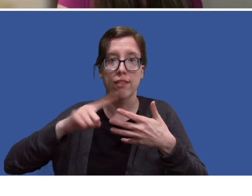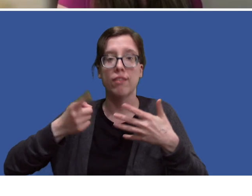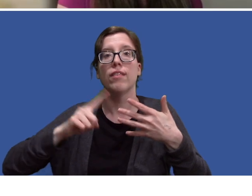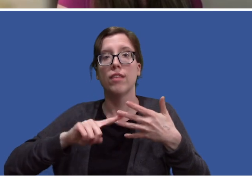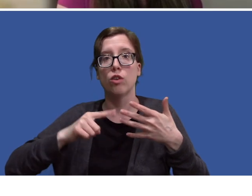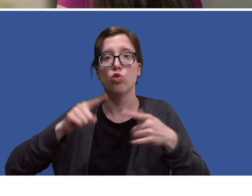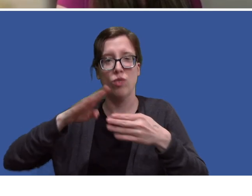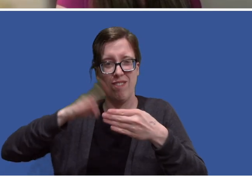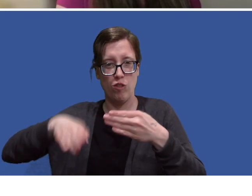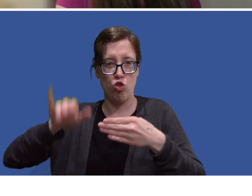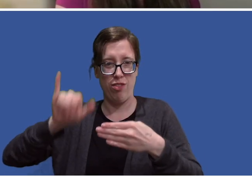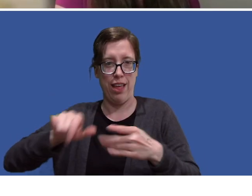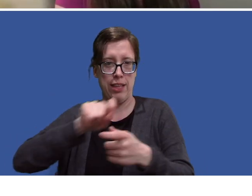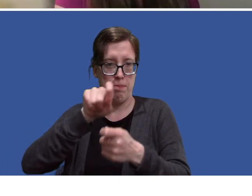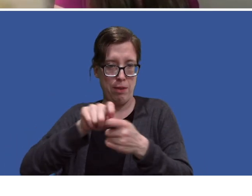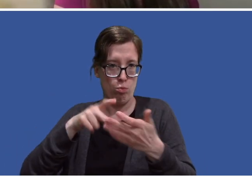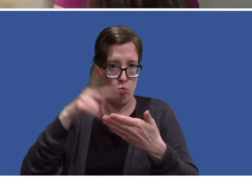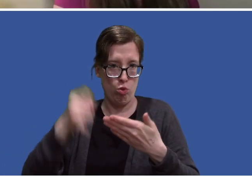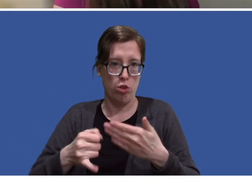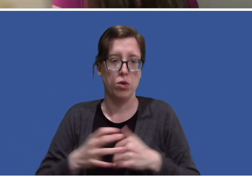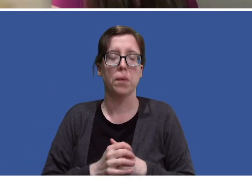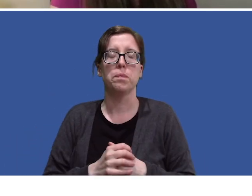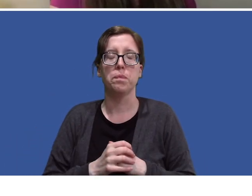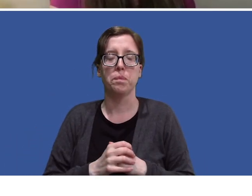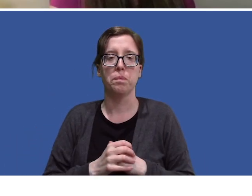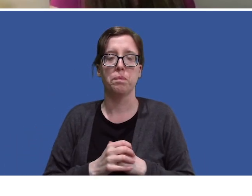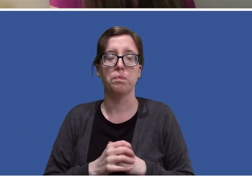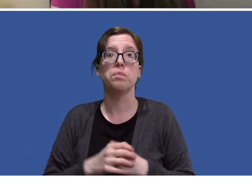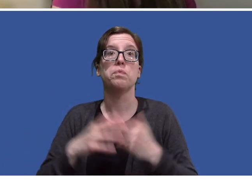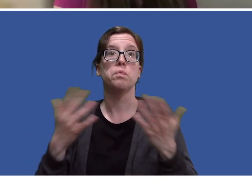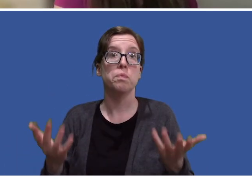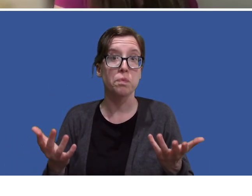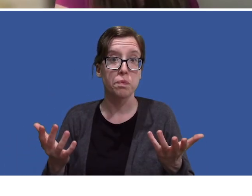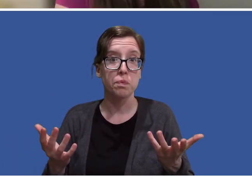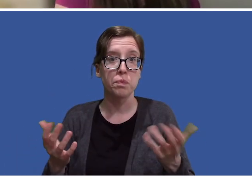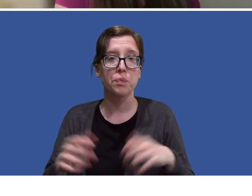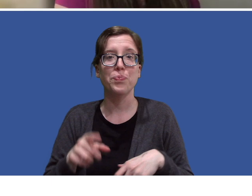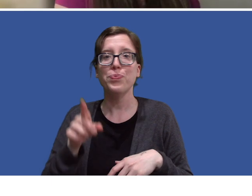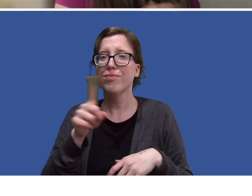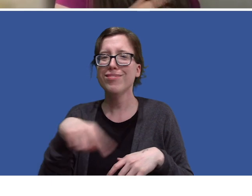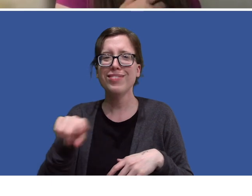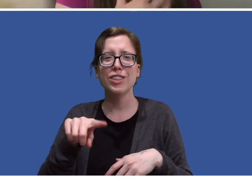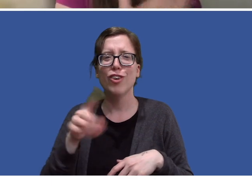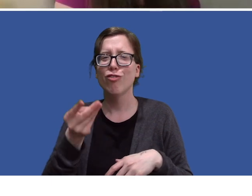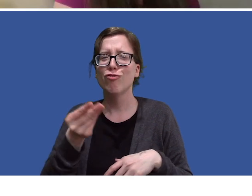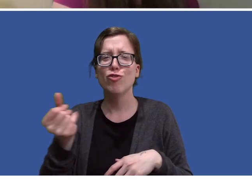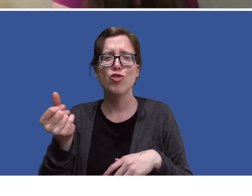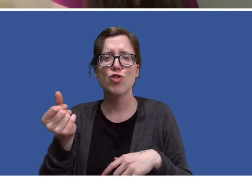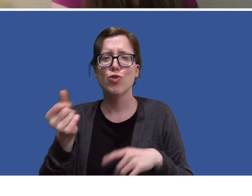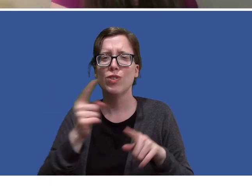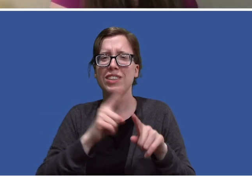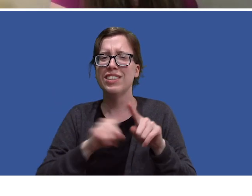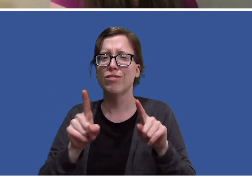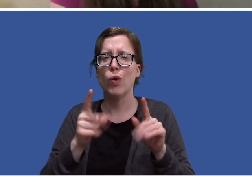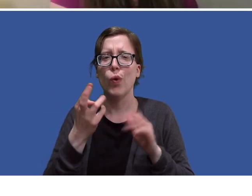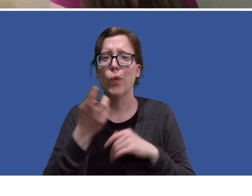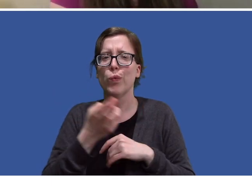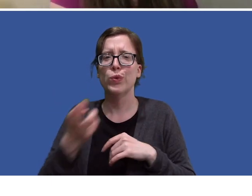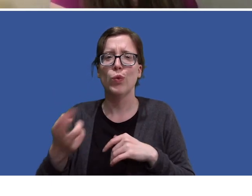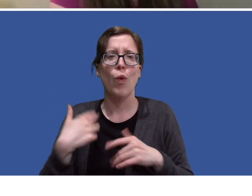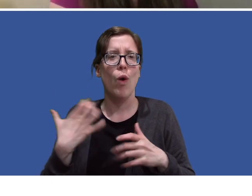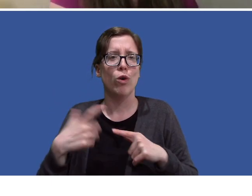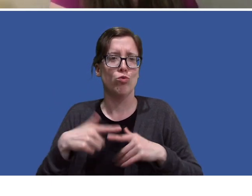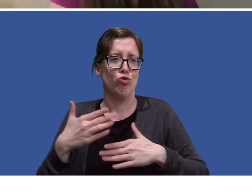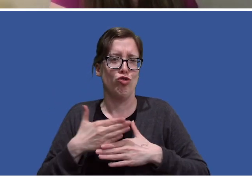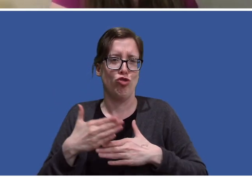So these are just a few resources that I wanted to share. The Wisconsin Deafblind Technical Assistance